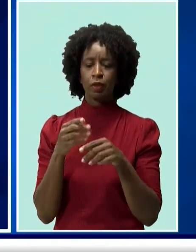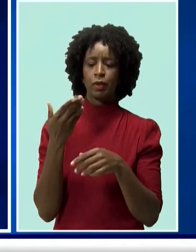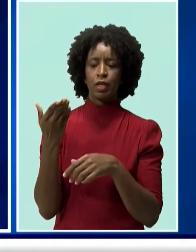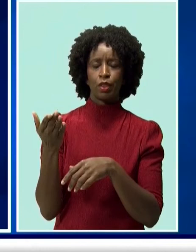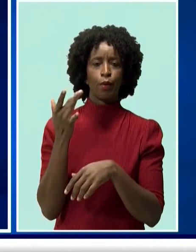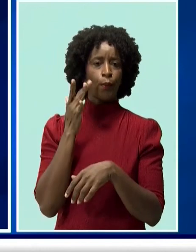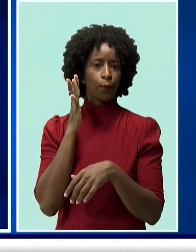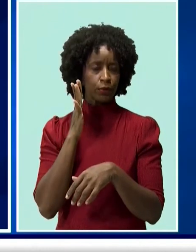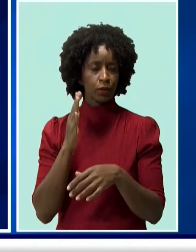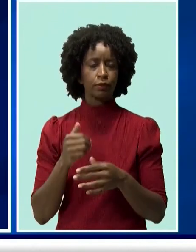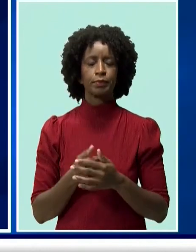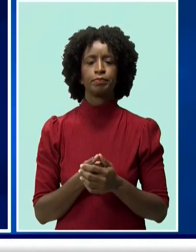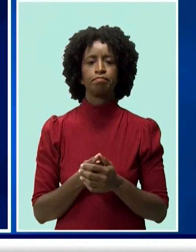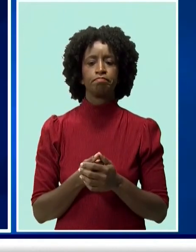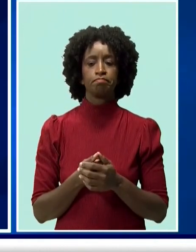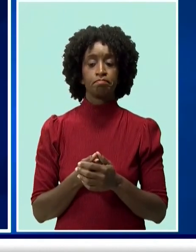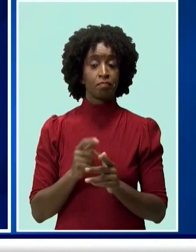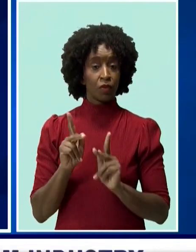another good option.